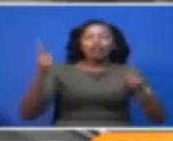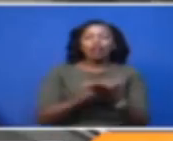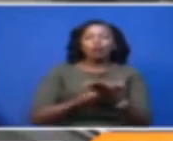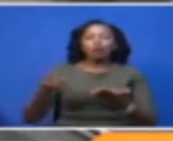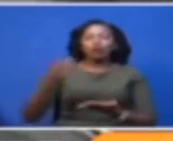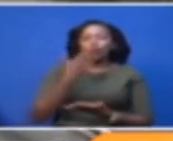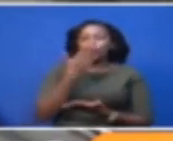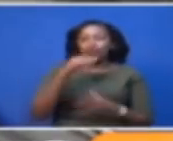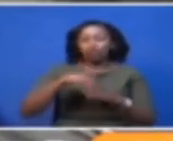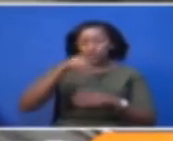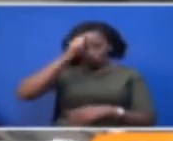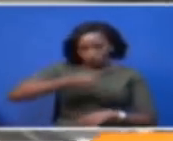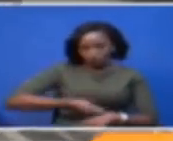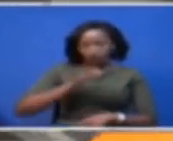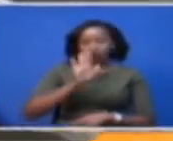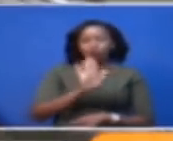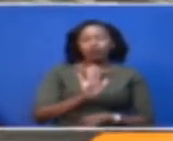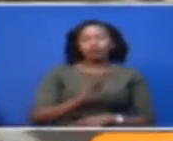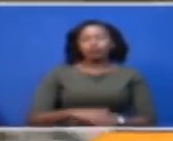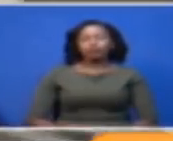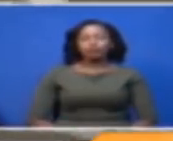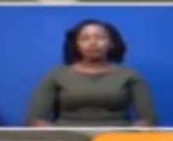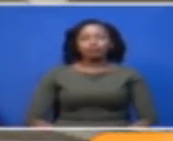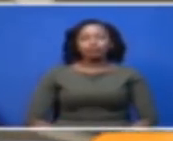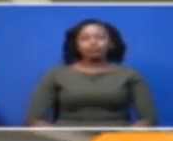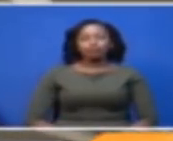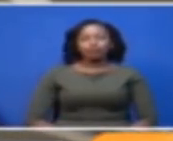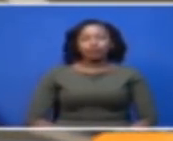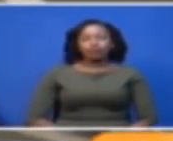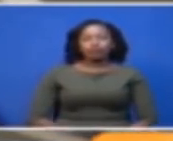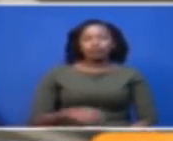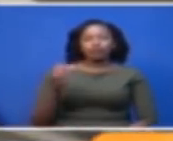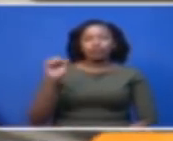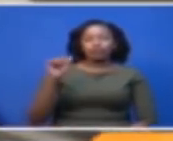honor of Kofi Annan. Sam Ogina, Citizen TV, Nairobi.